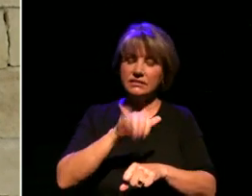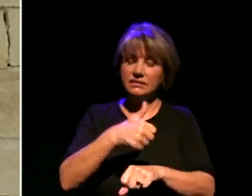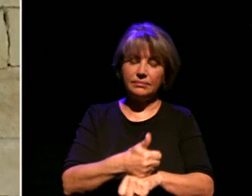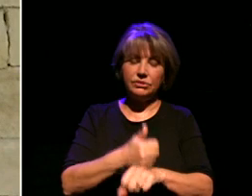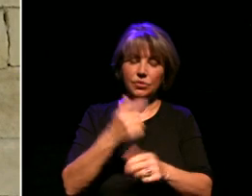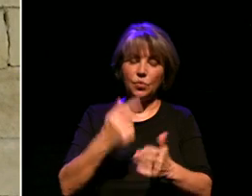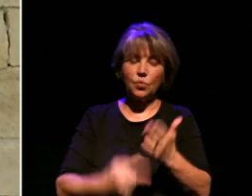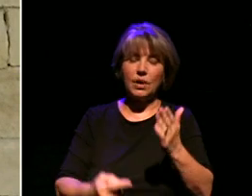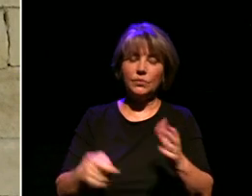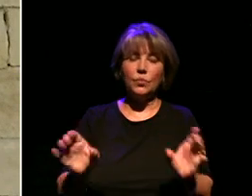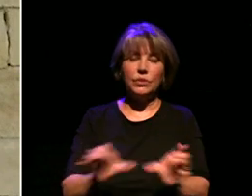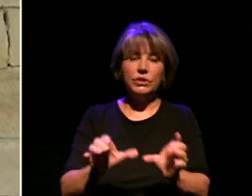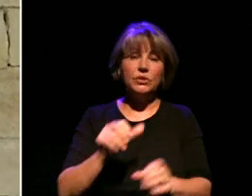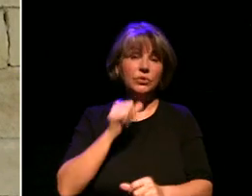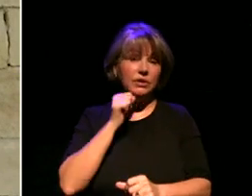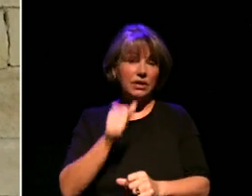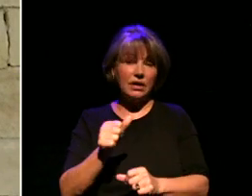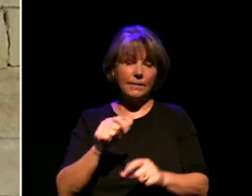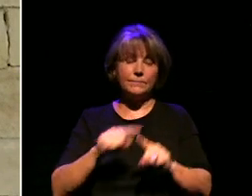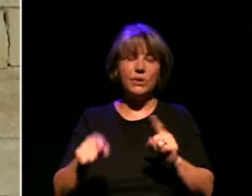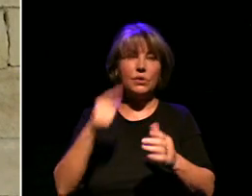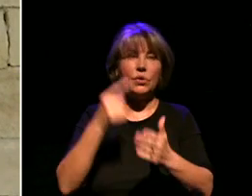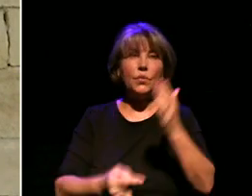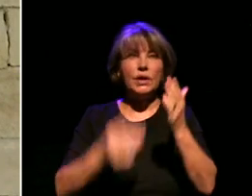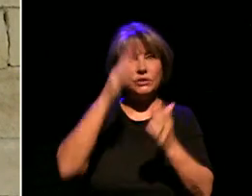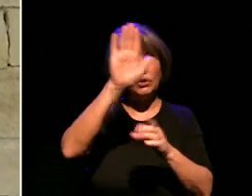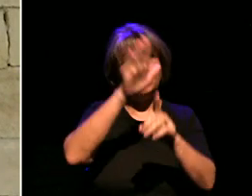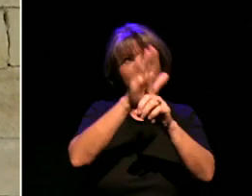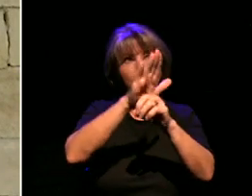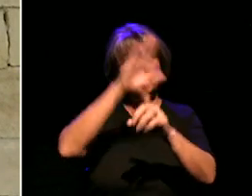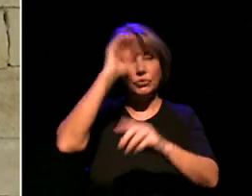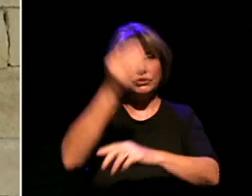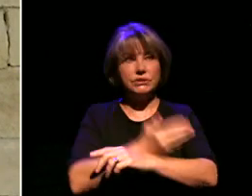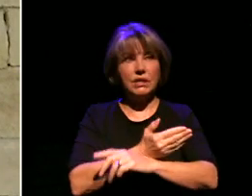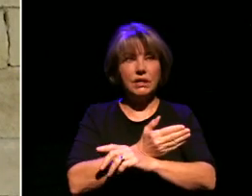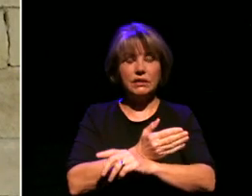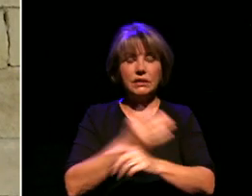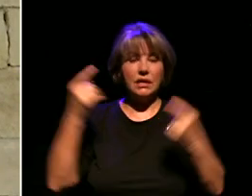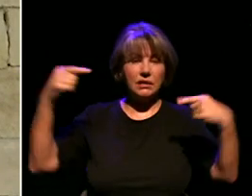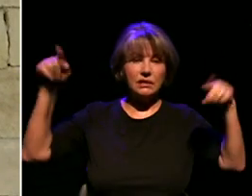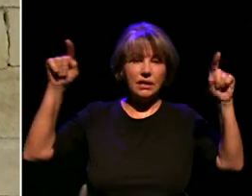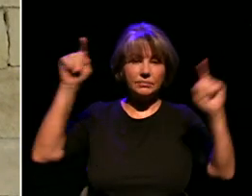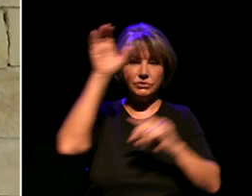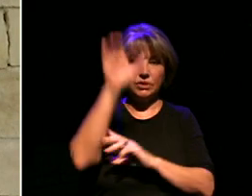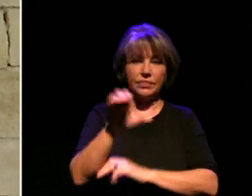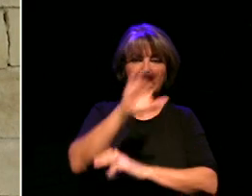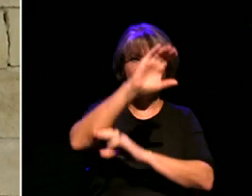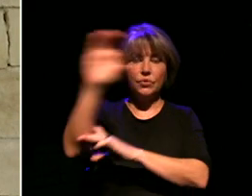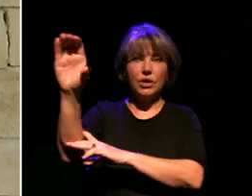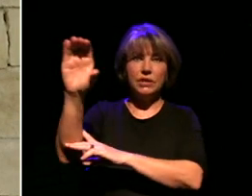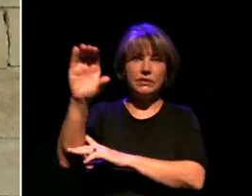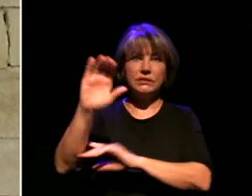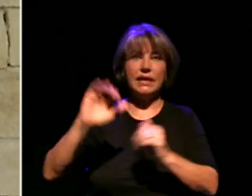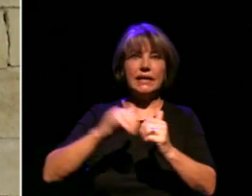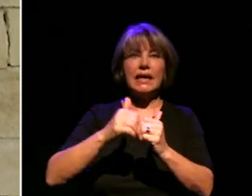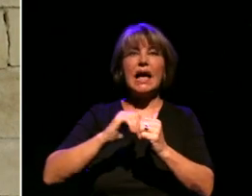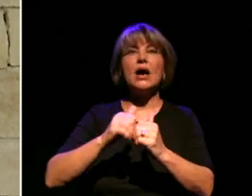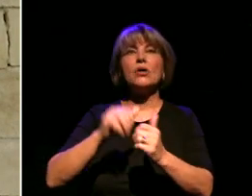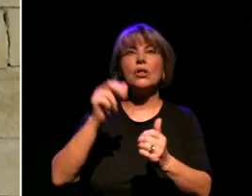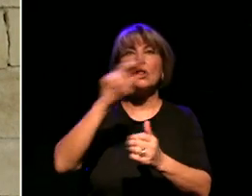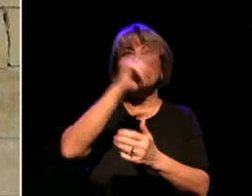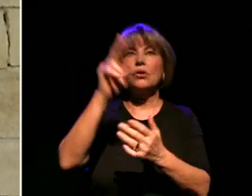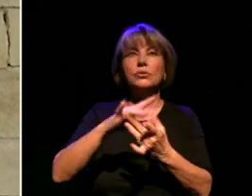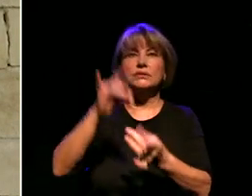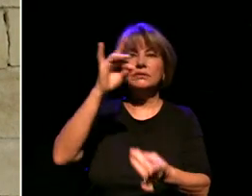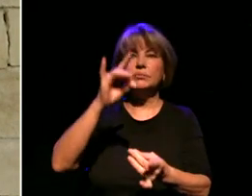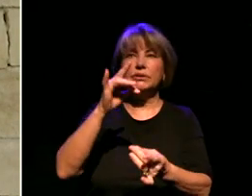what your Son did for us on the cross and how the Holy Spirit raised Him from the